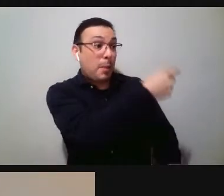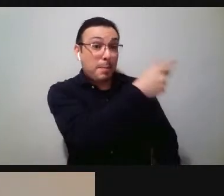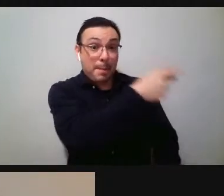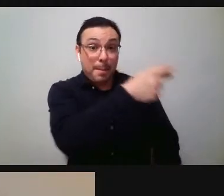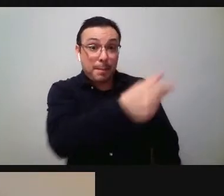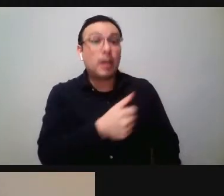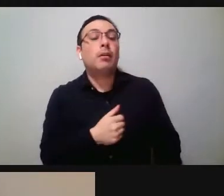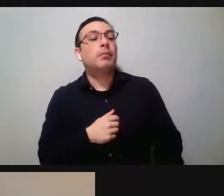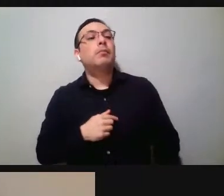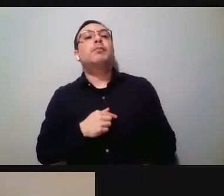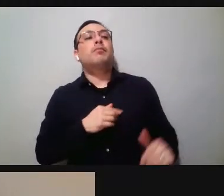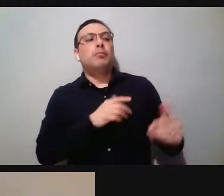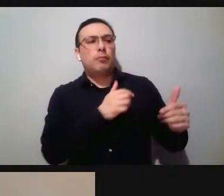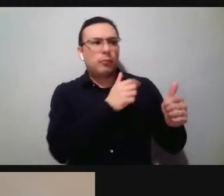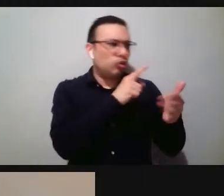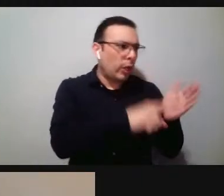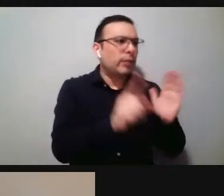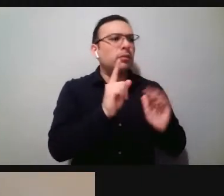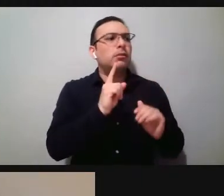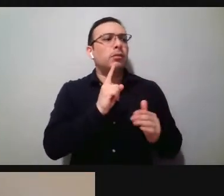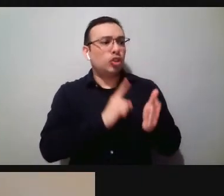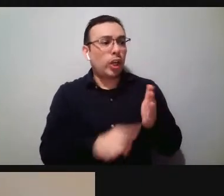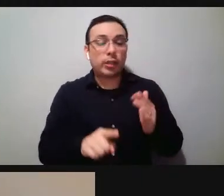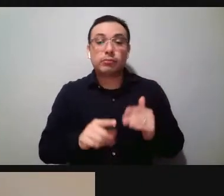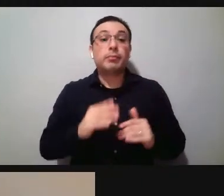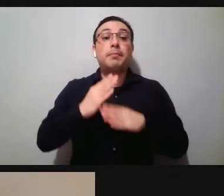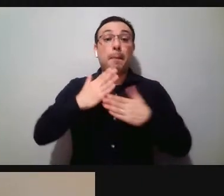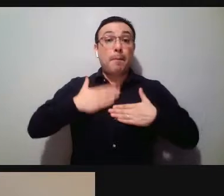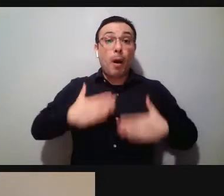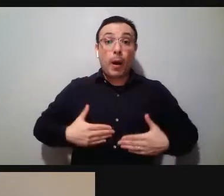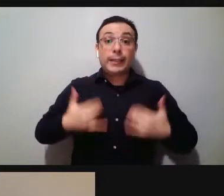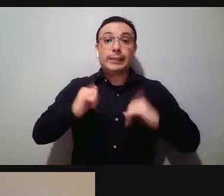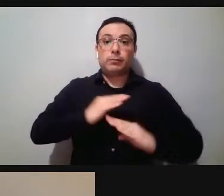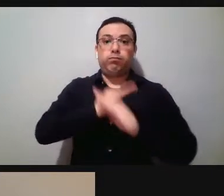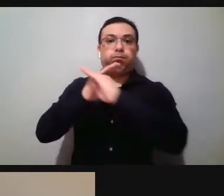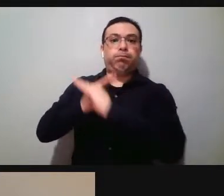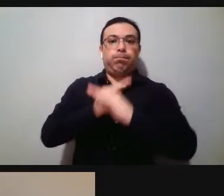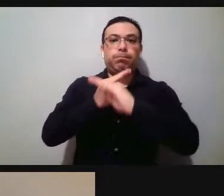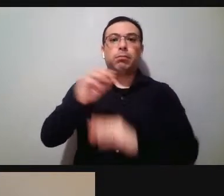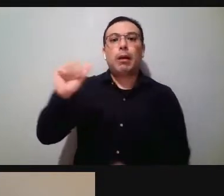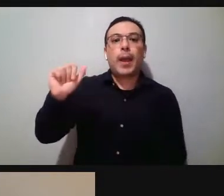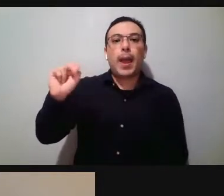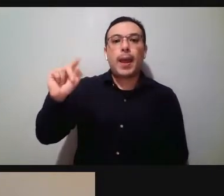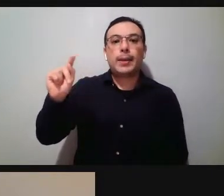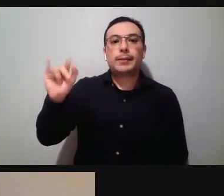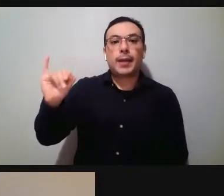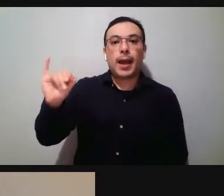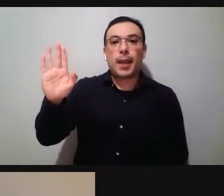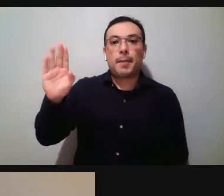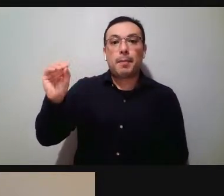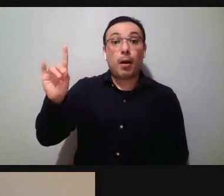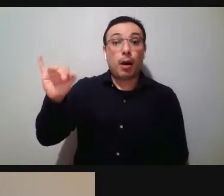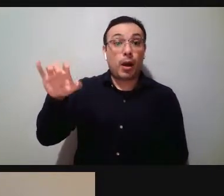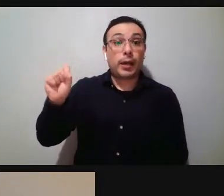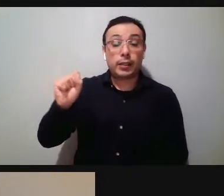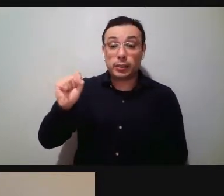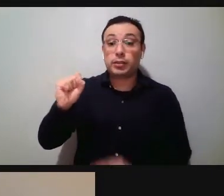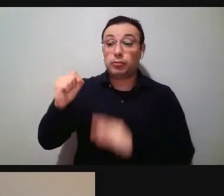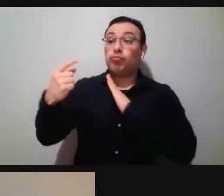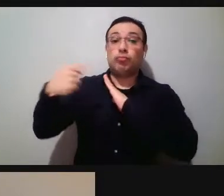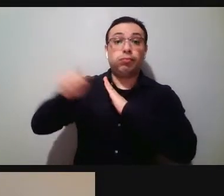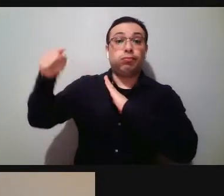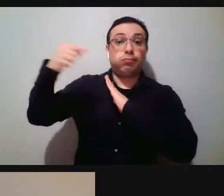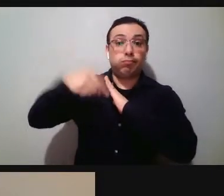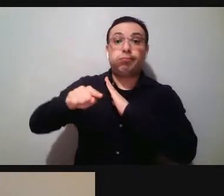their bodies are still making antibodies and would still be able to fight off COVID-19. So, you know, we do think there's